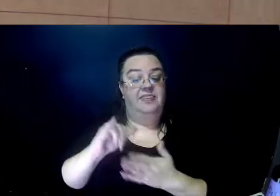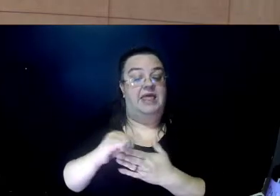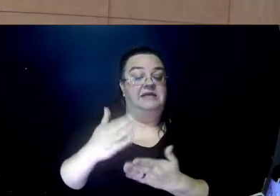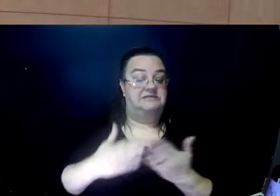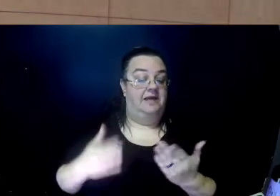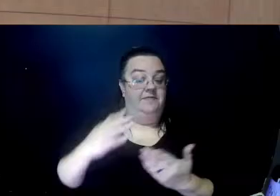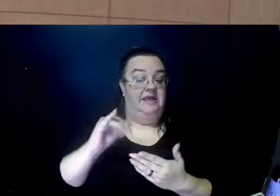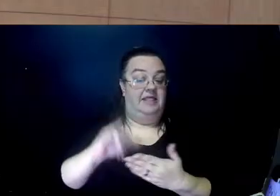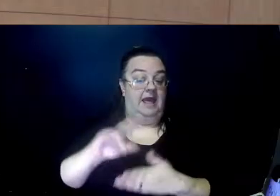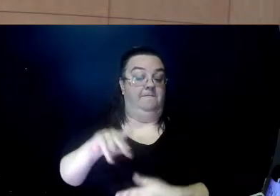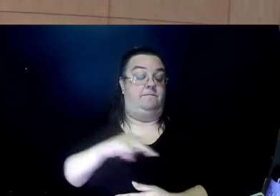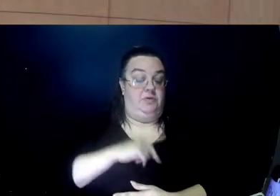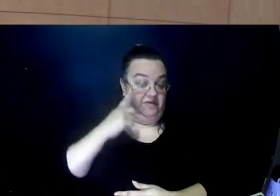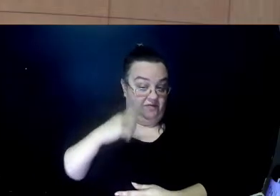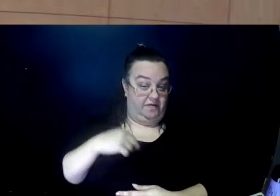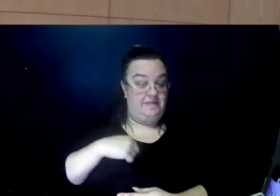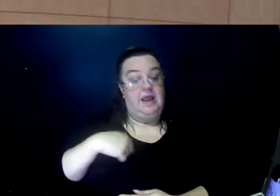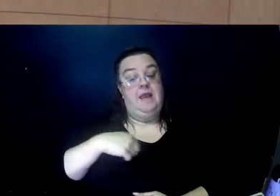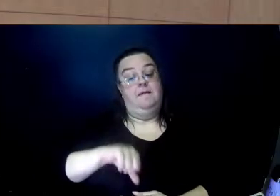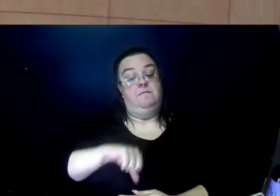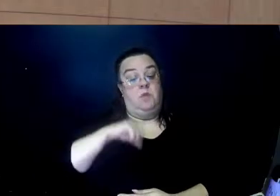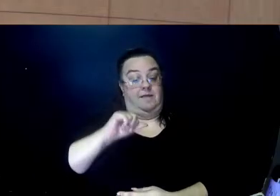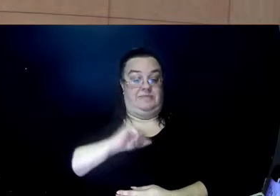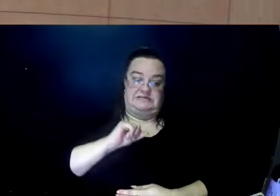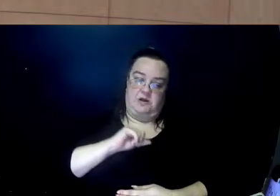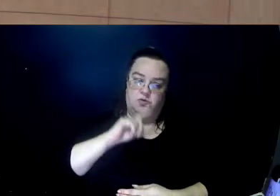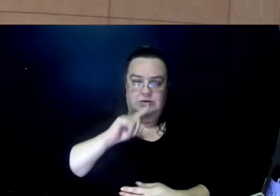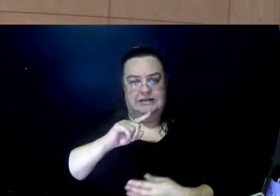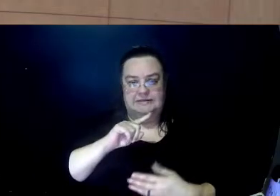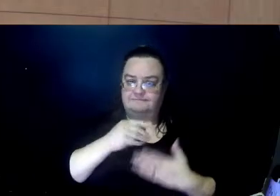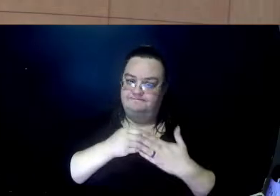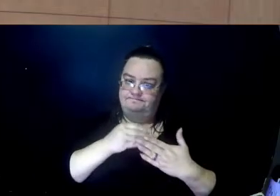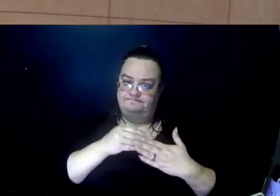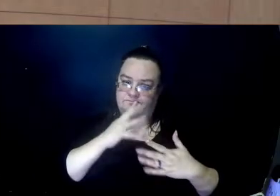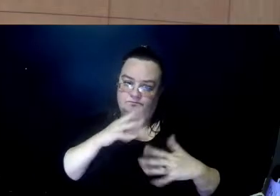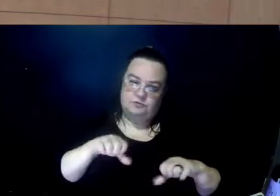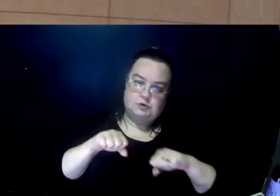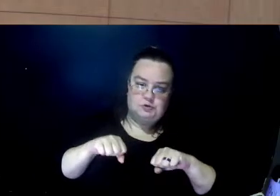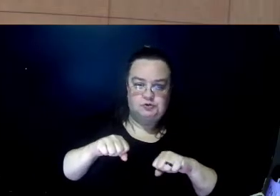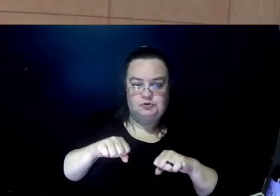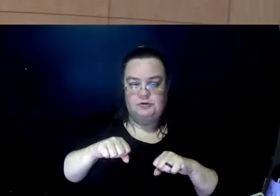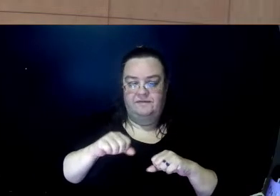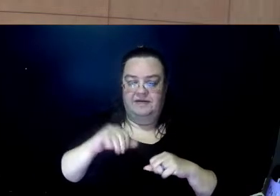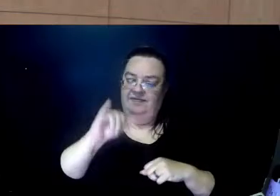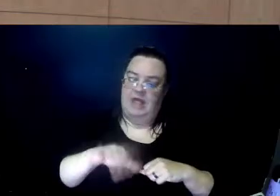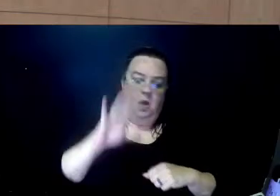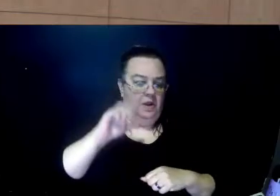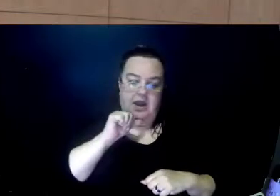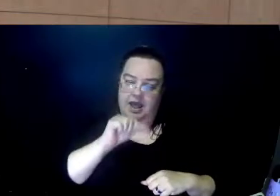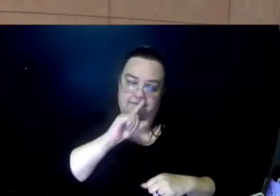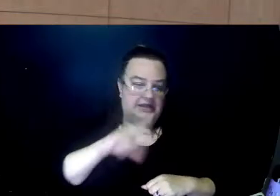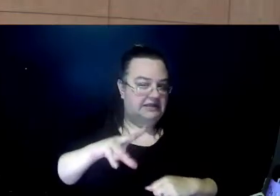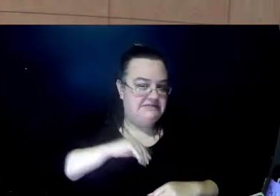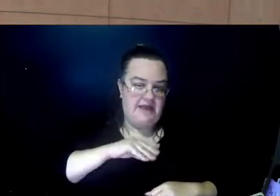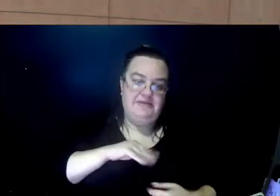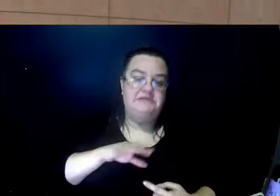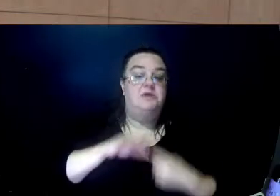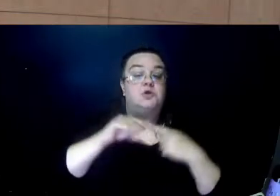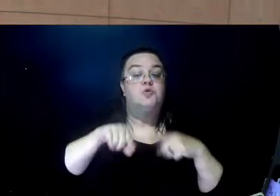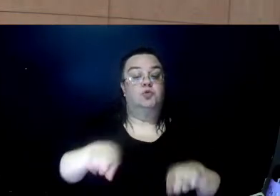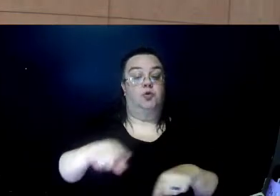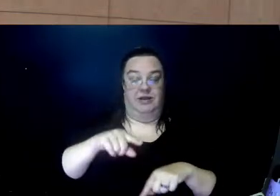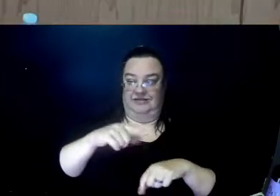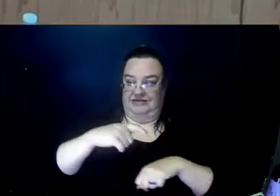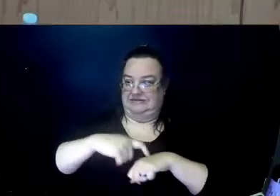who pride myself on being fiscally conservative, that would not be acceptable, especially during the times that we are in